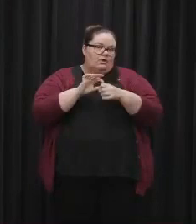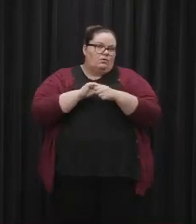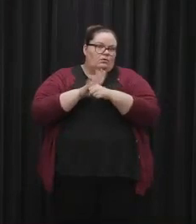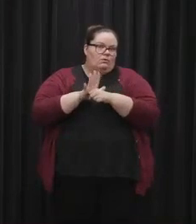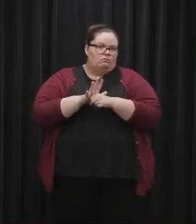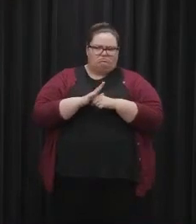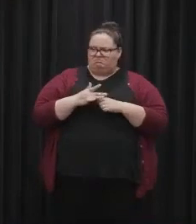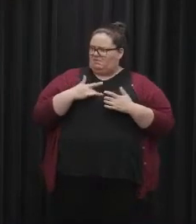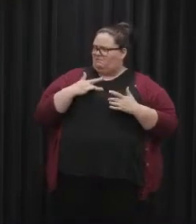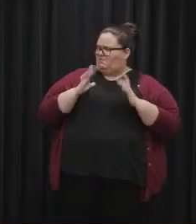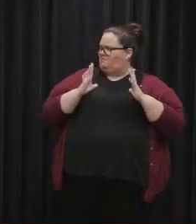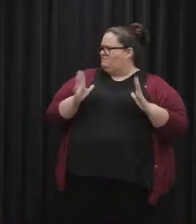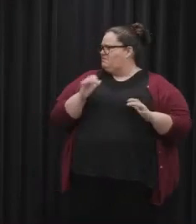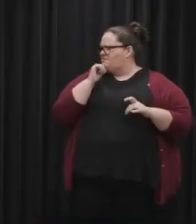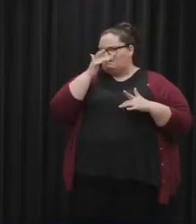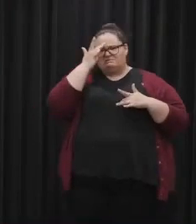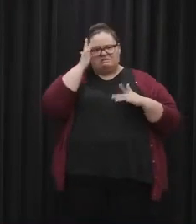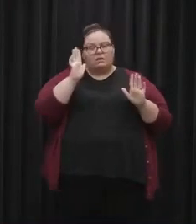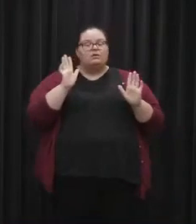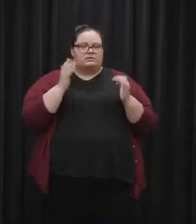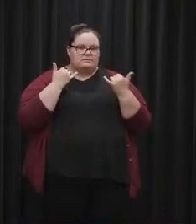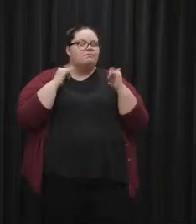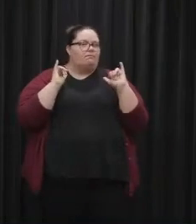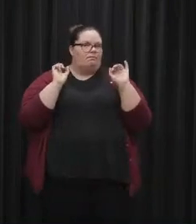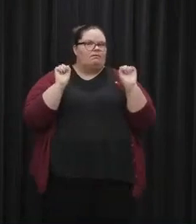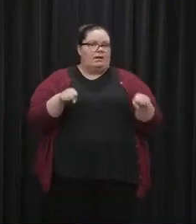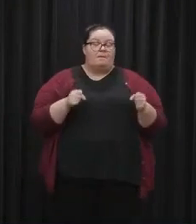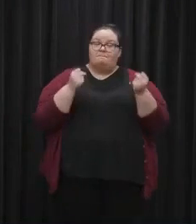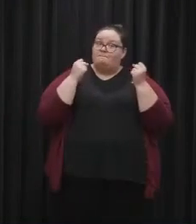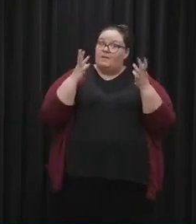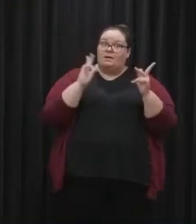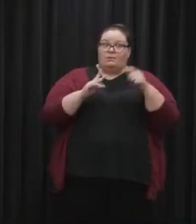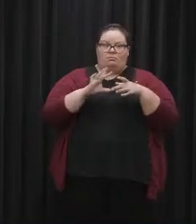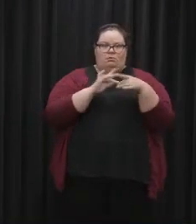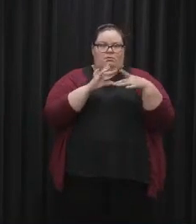they are not exhibiting symptoms. Now, I know I've heard many